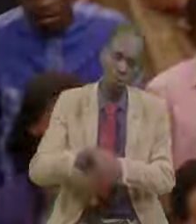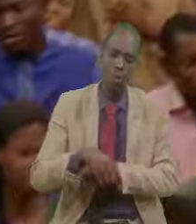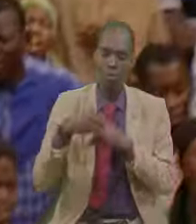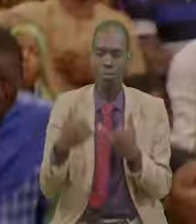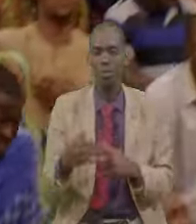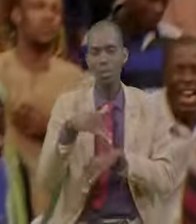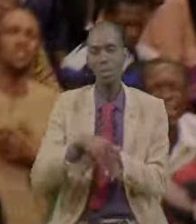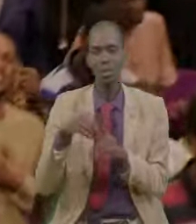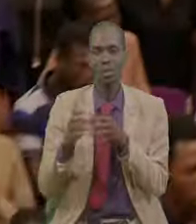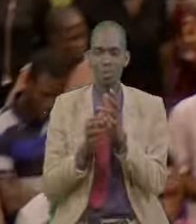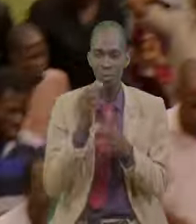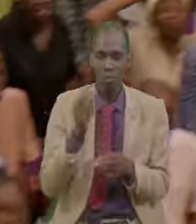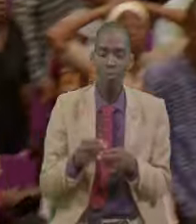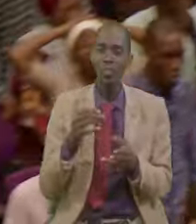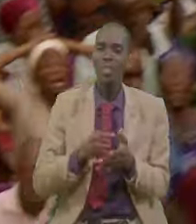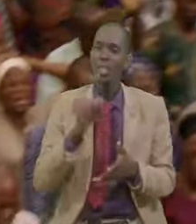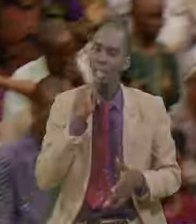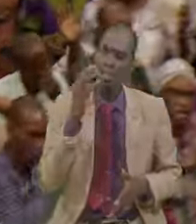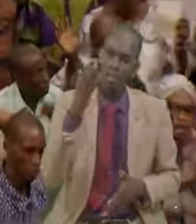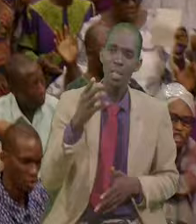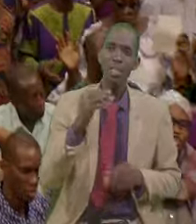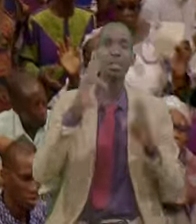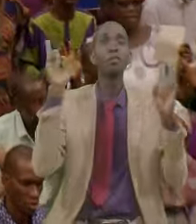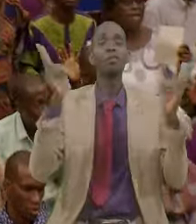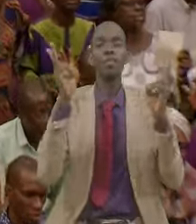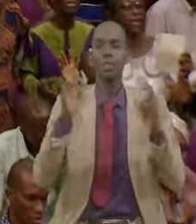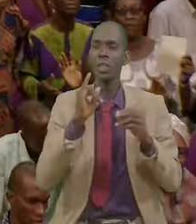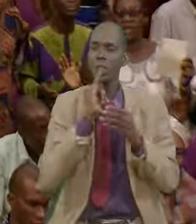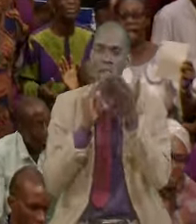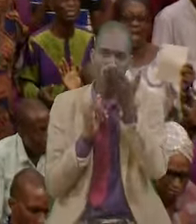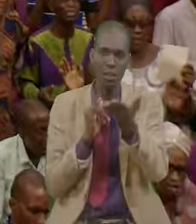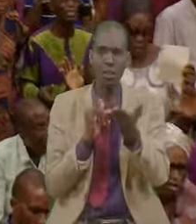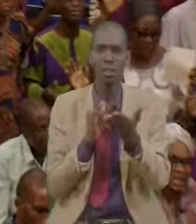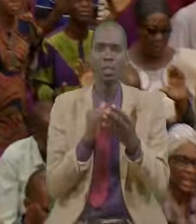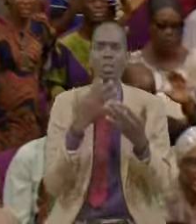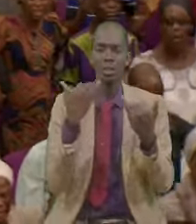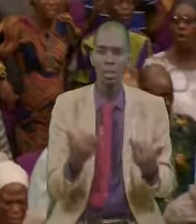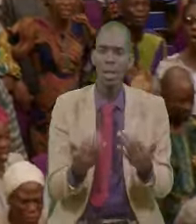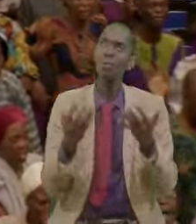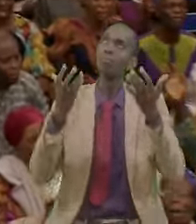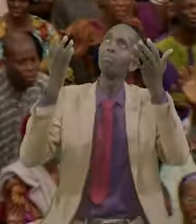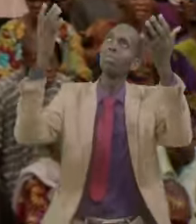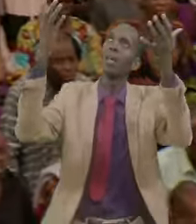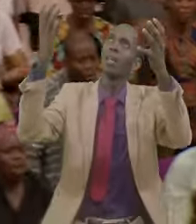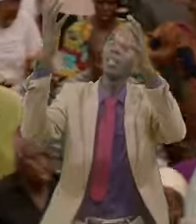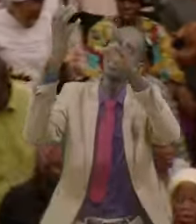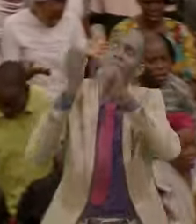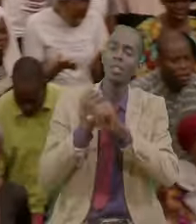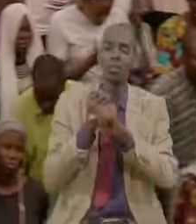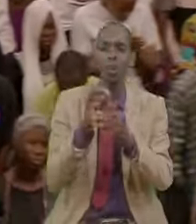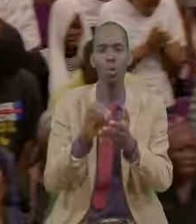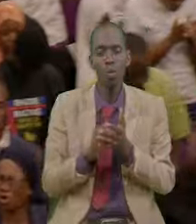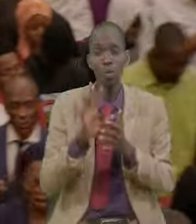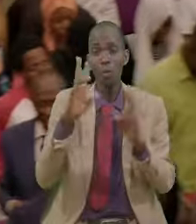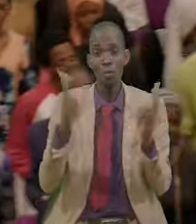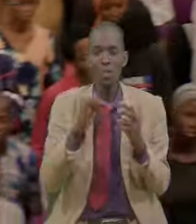tonight. It's there. The victory is so nearby. Stretch out your hand and get it. Stretch out your hand and